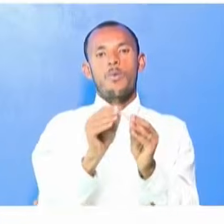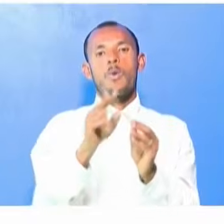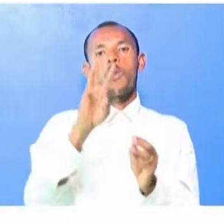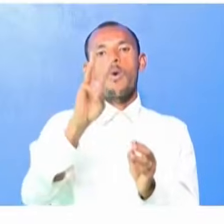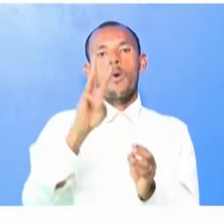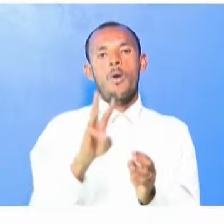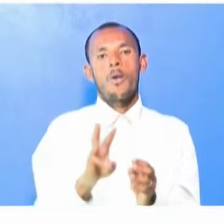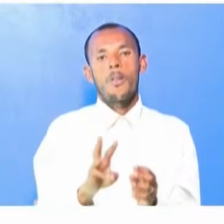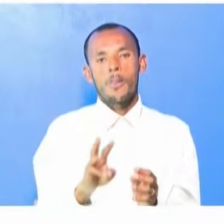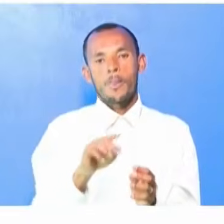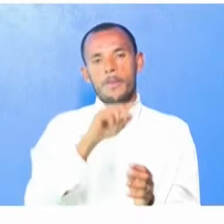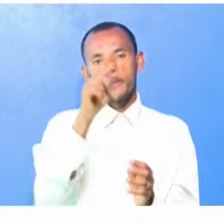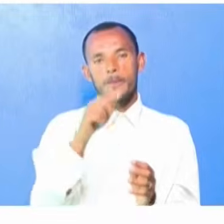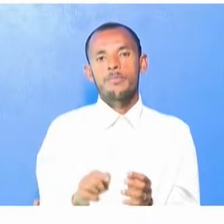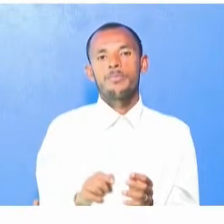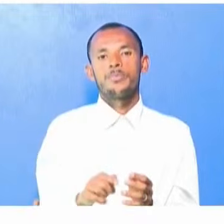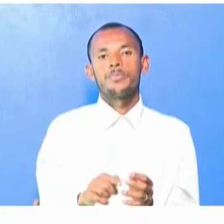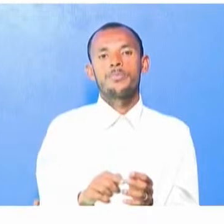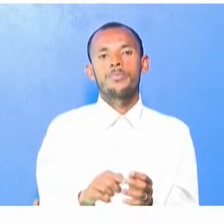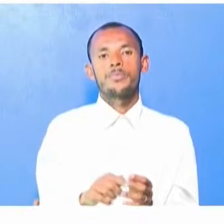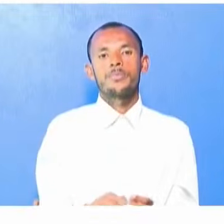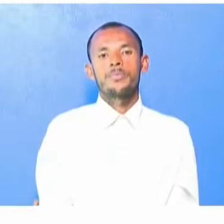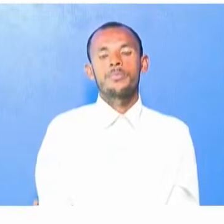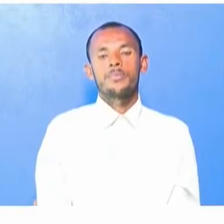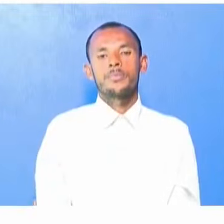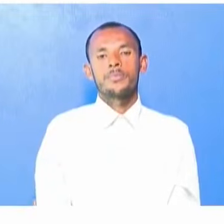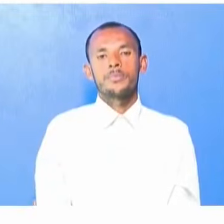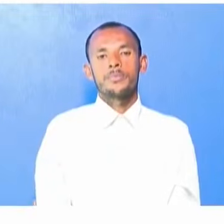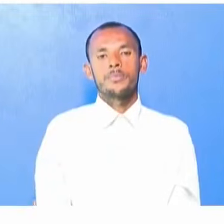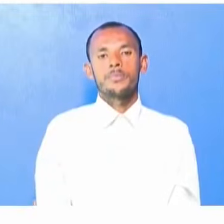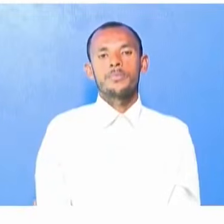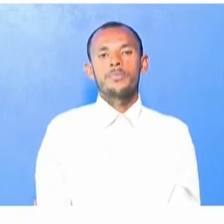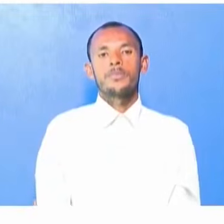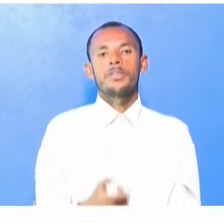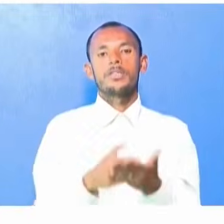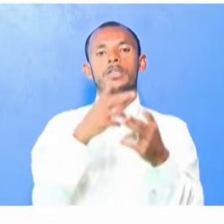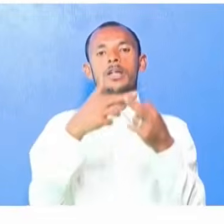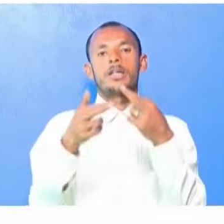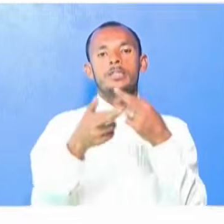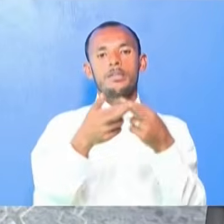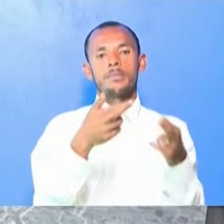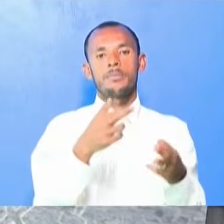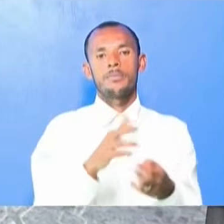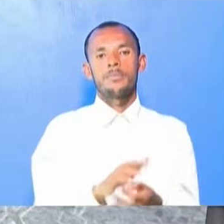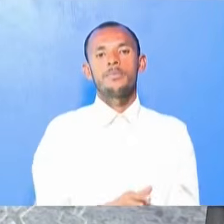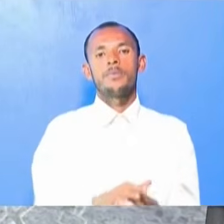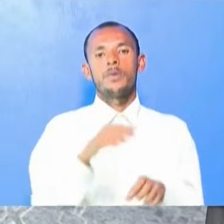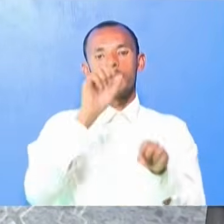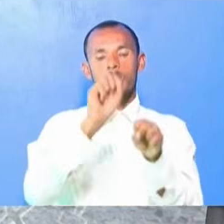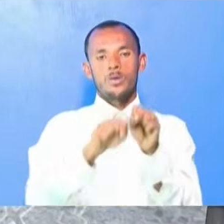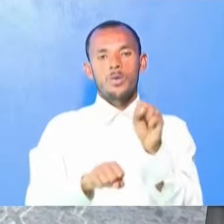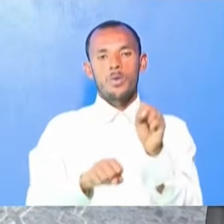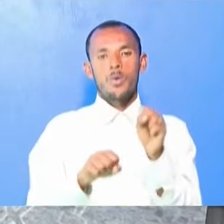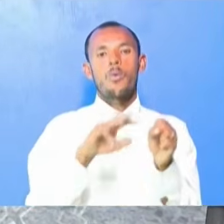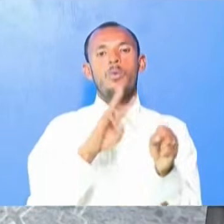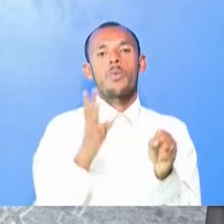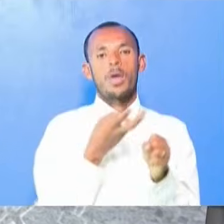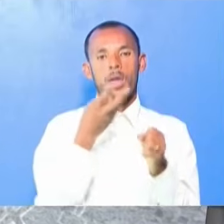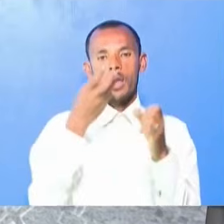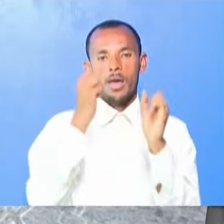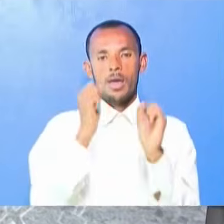whole number is a proper subset of set of integer. This is a relationship. So we